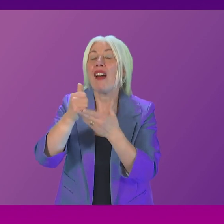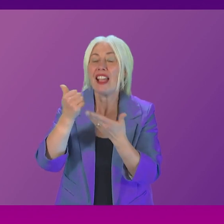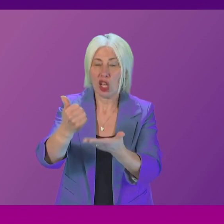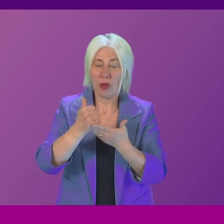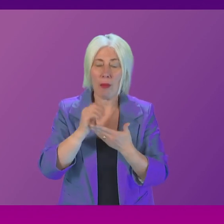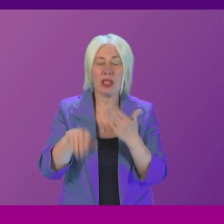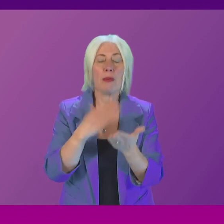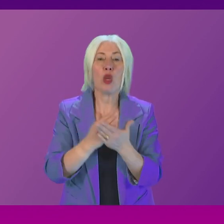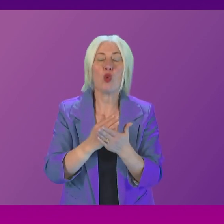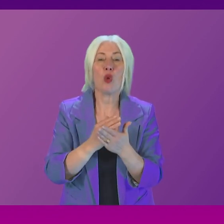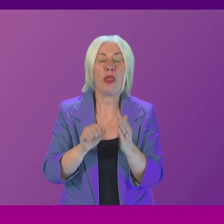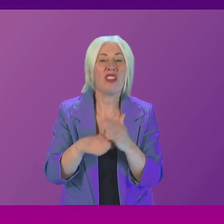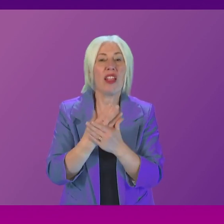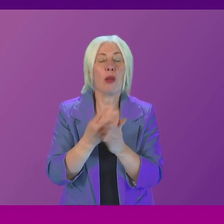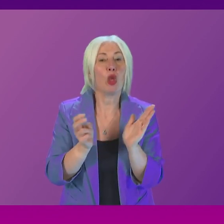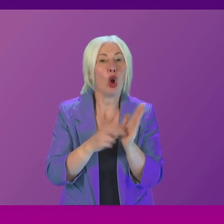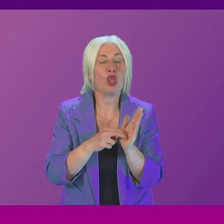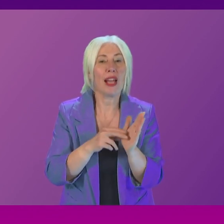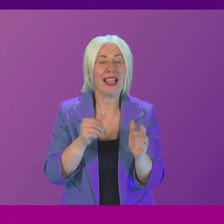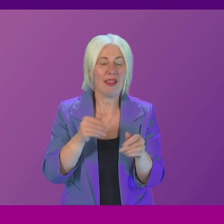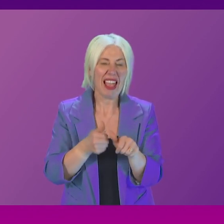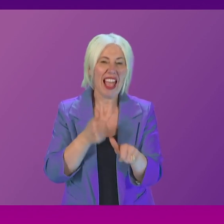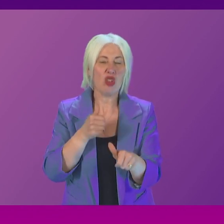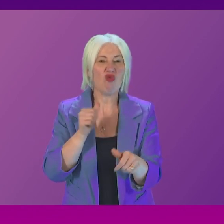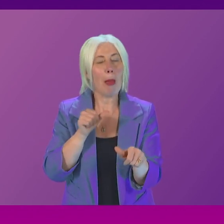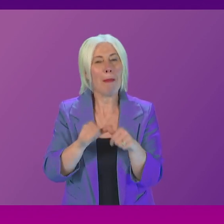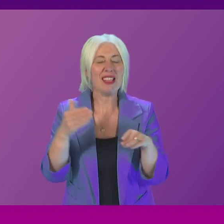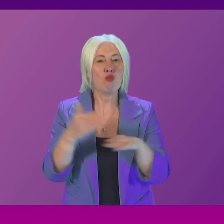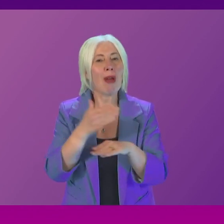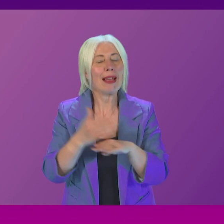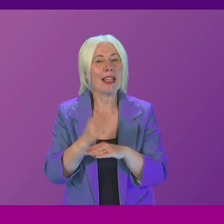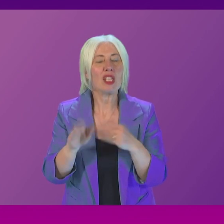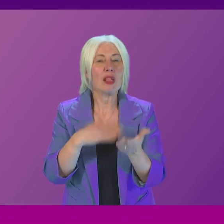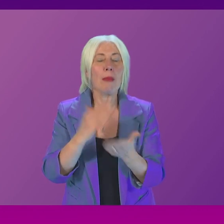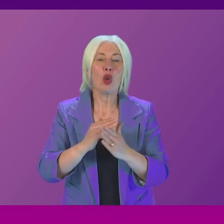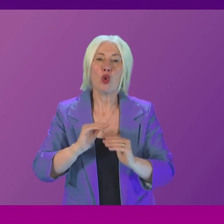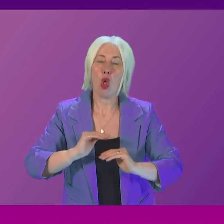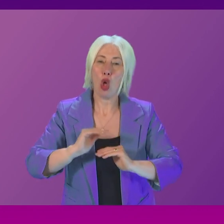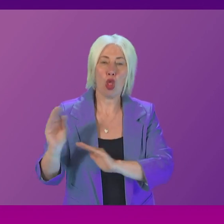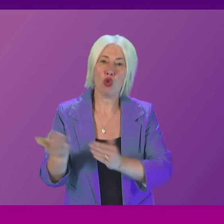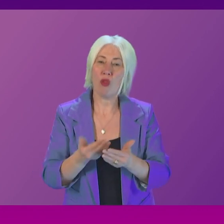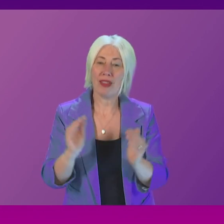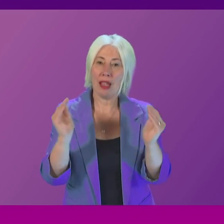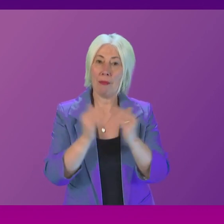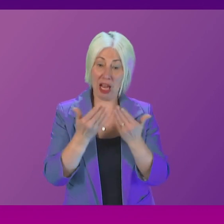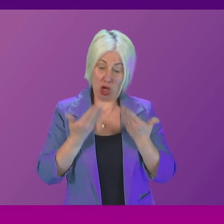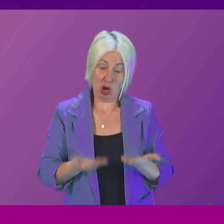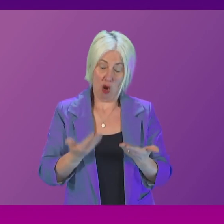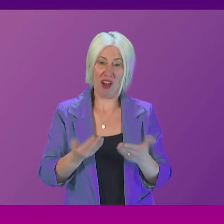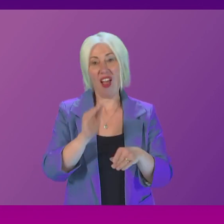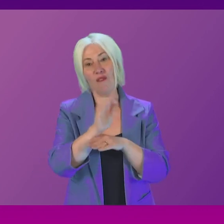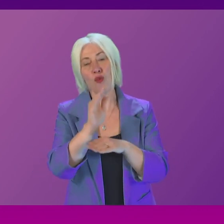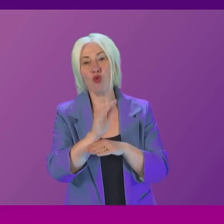the contract includes industry's best practices to deliver a service that meets current and future requirements, something we're